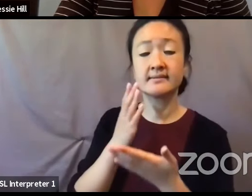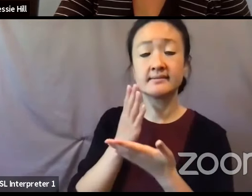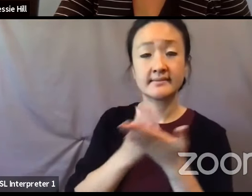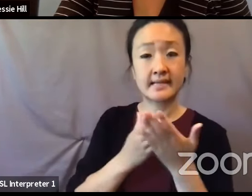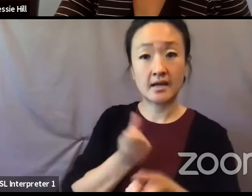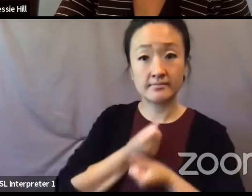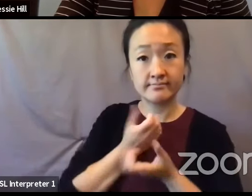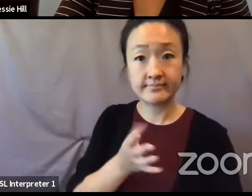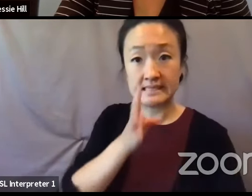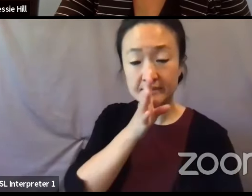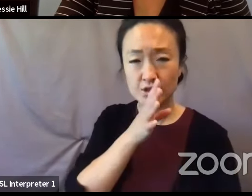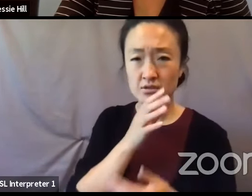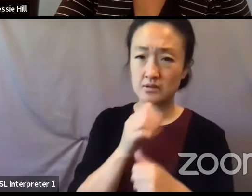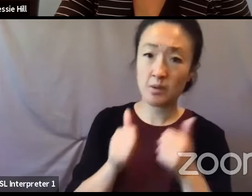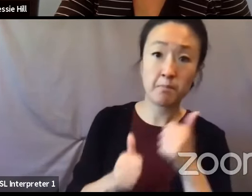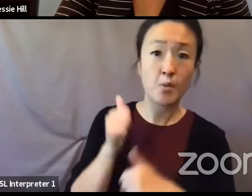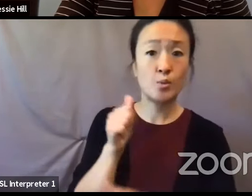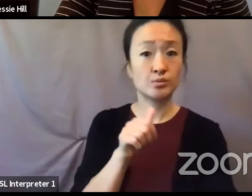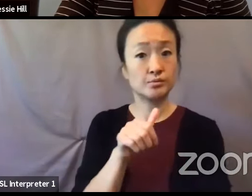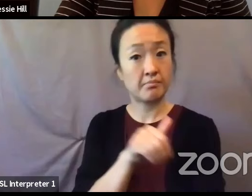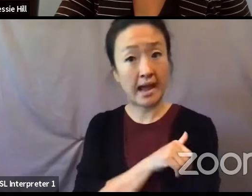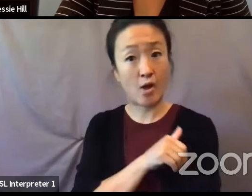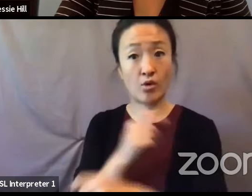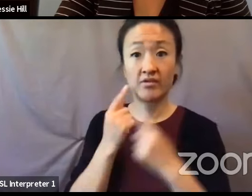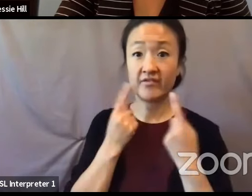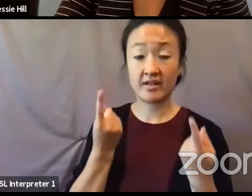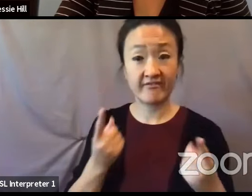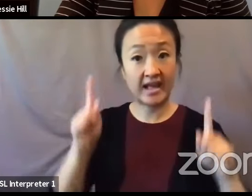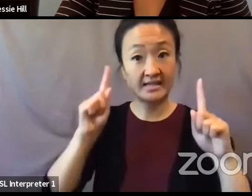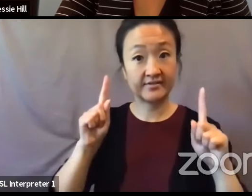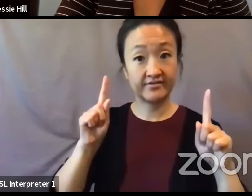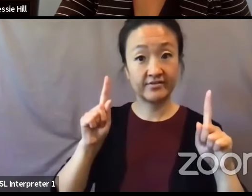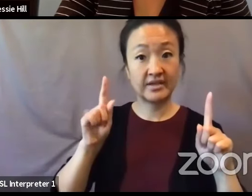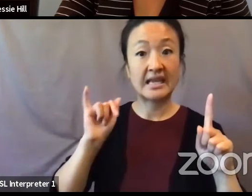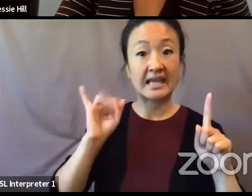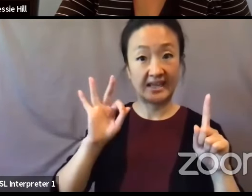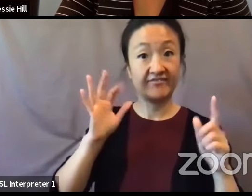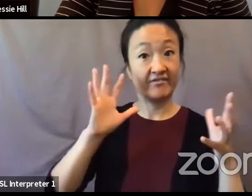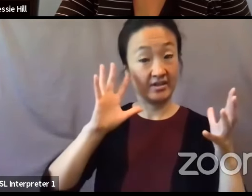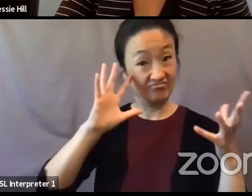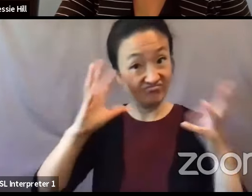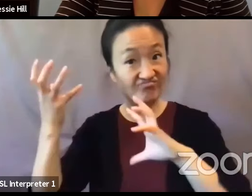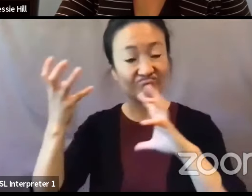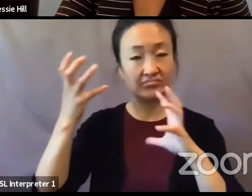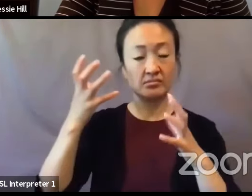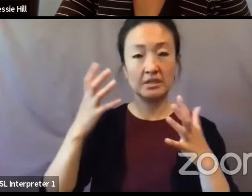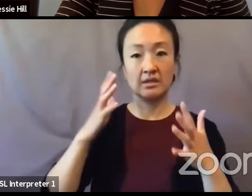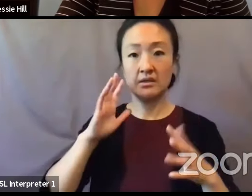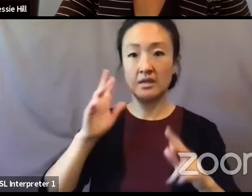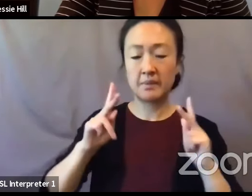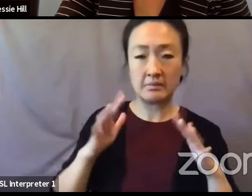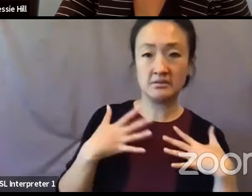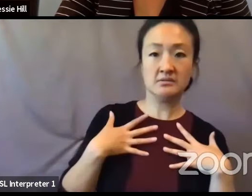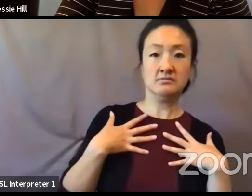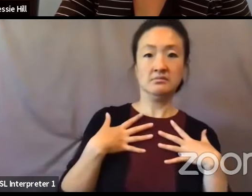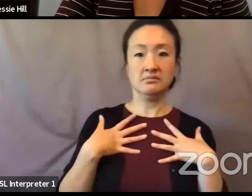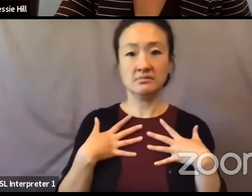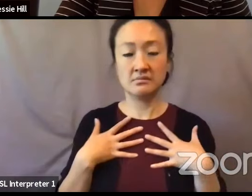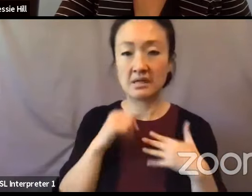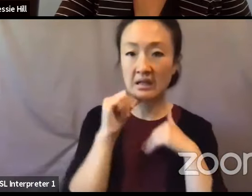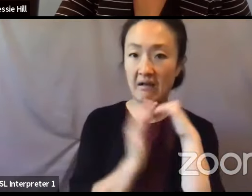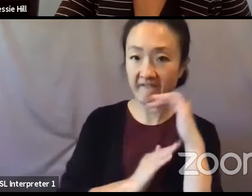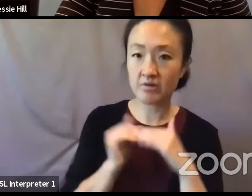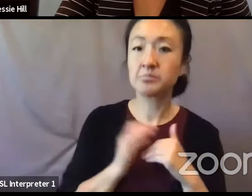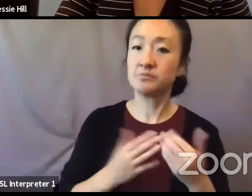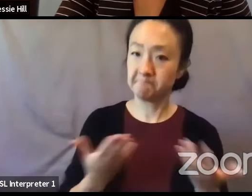most powerful and most effective when they are disruptive, when they make people uncomfortable. Yet